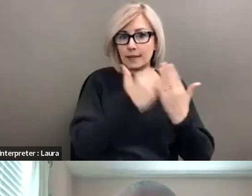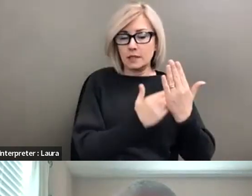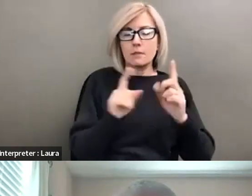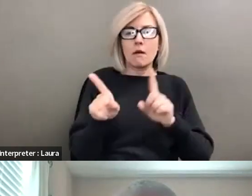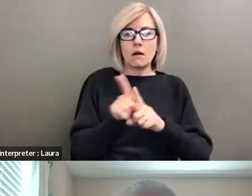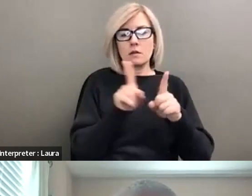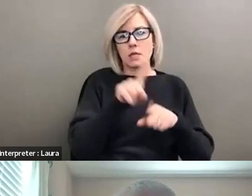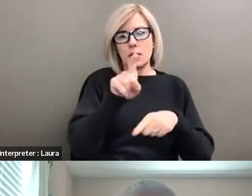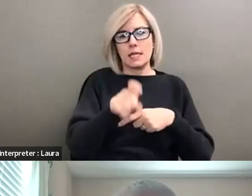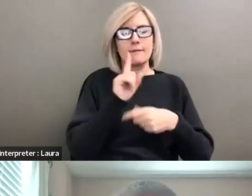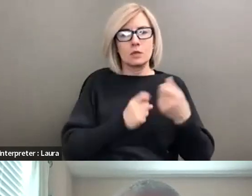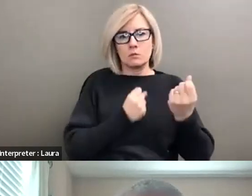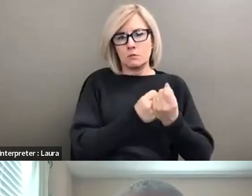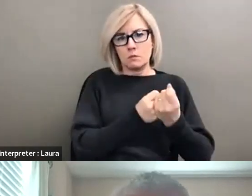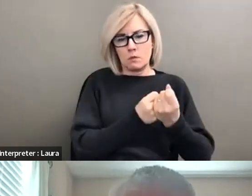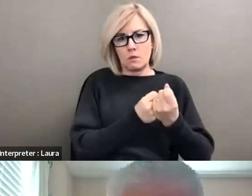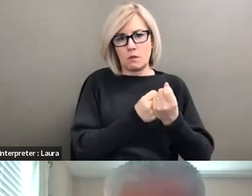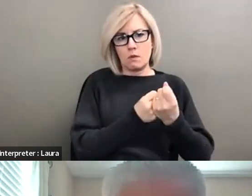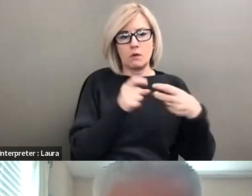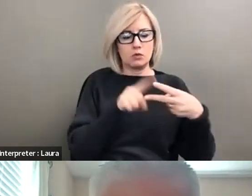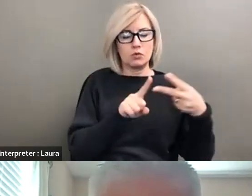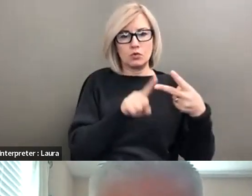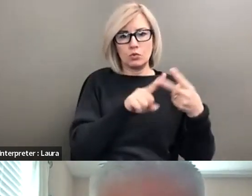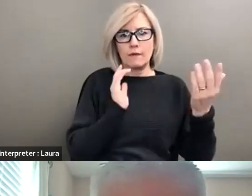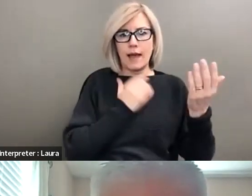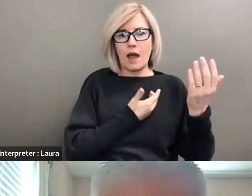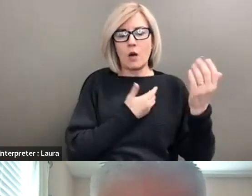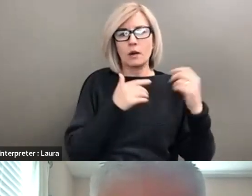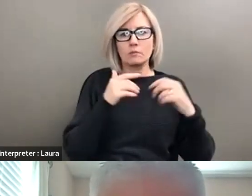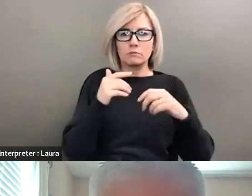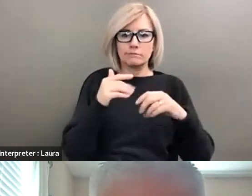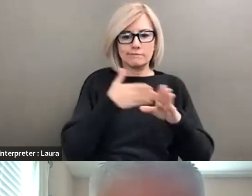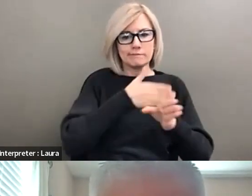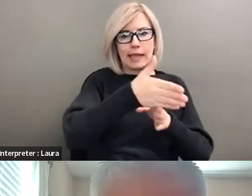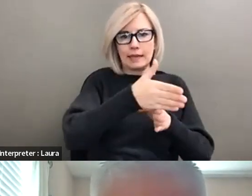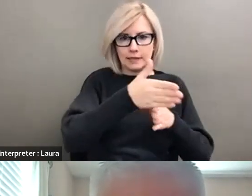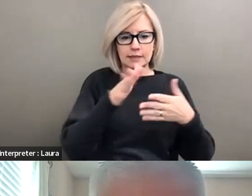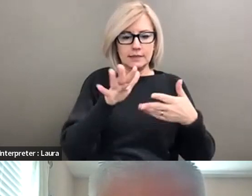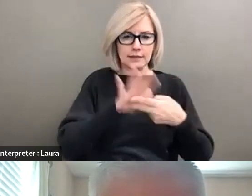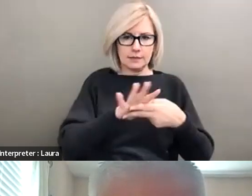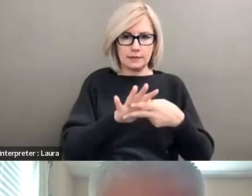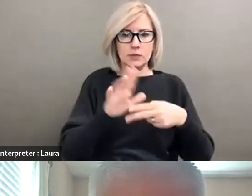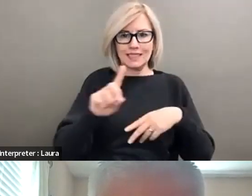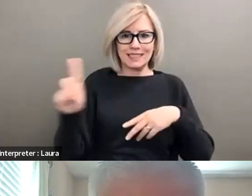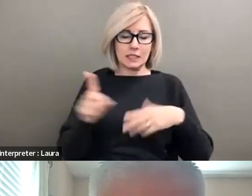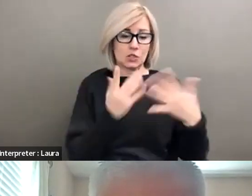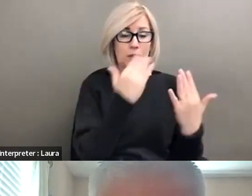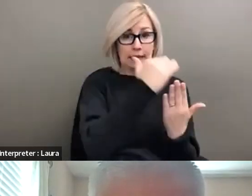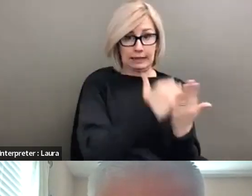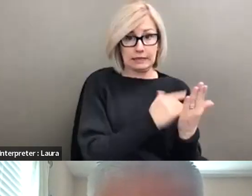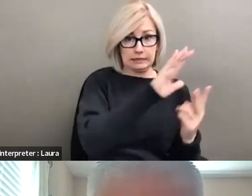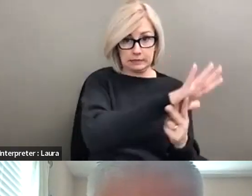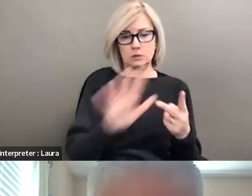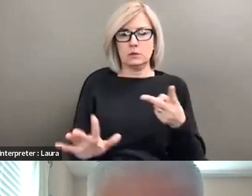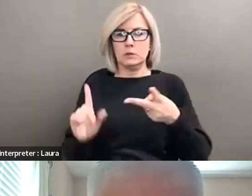for support, whether it's, two of our main priorities with the DD Council. One is the waiting list, and